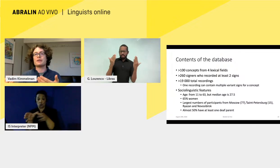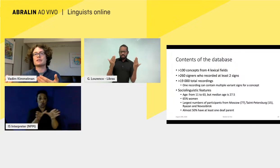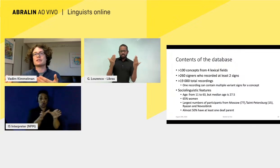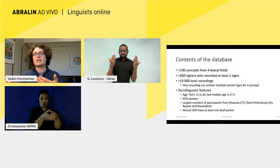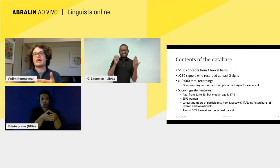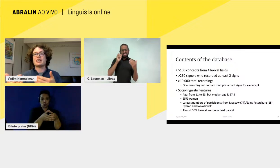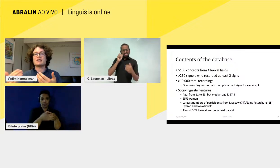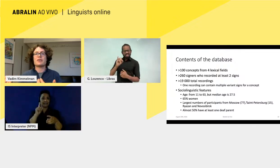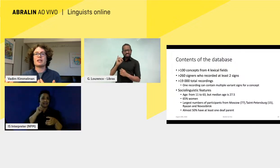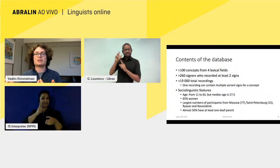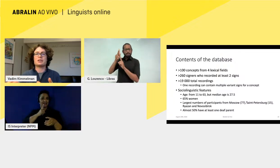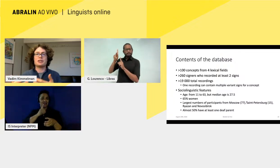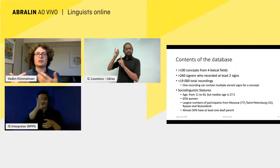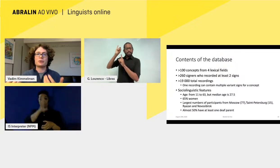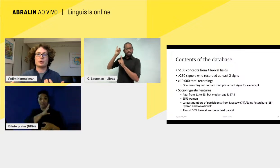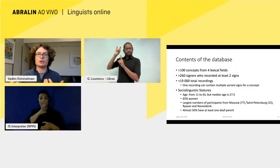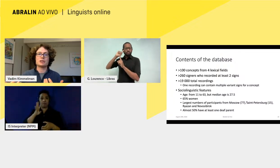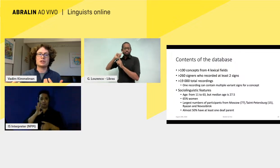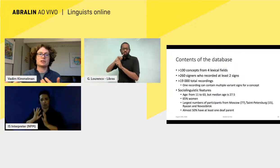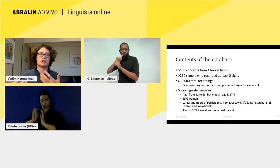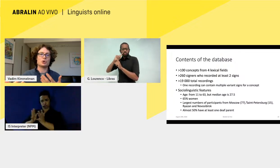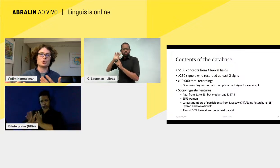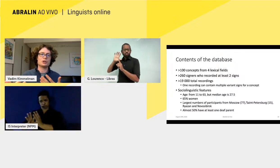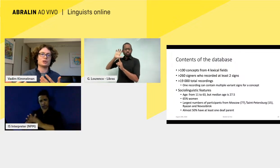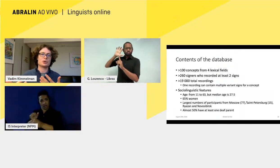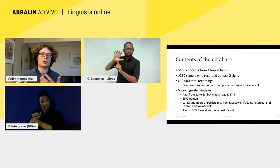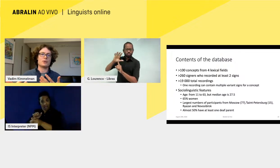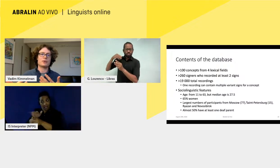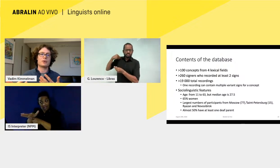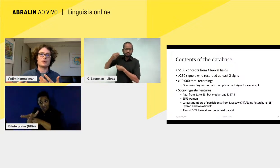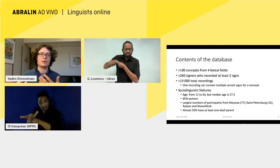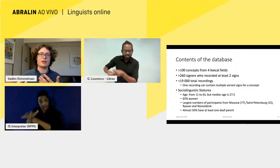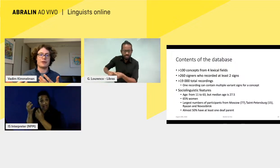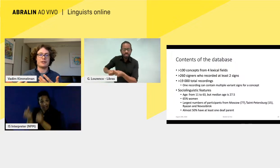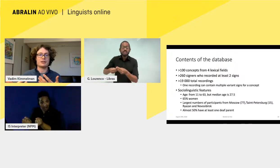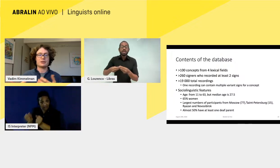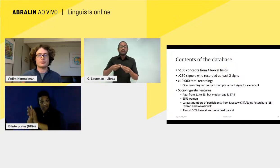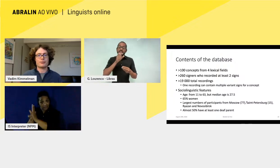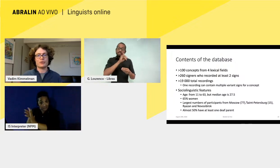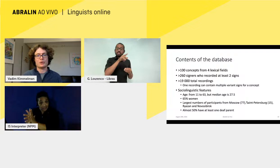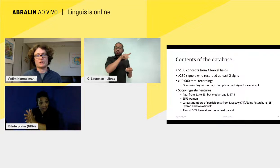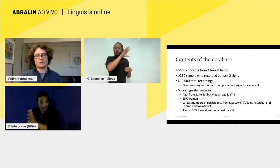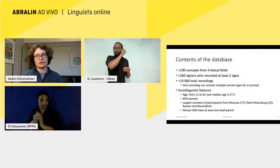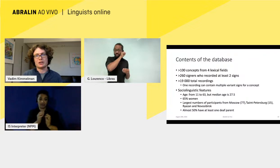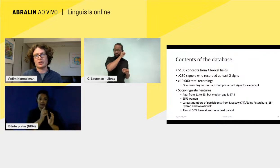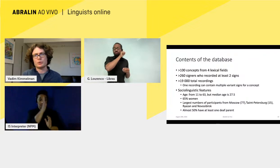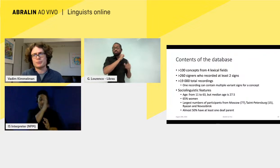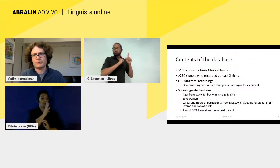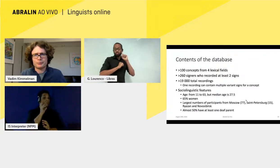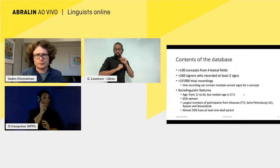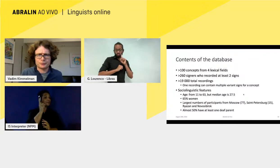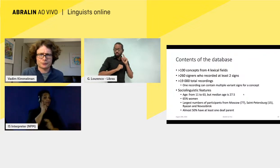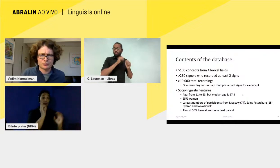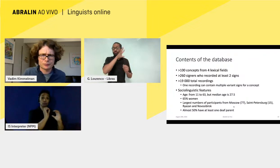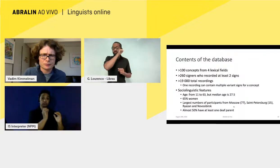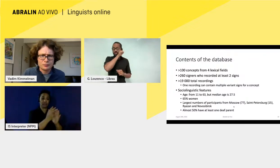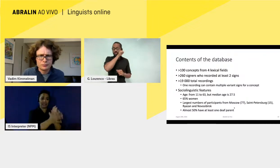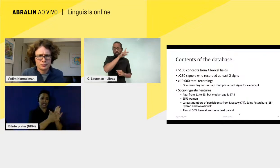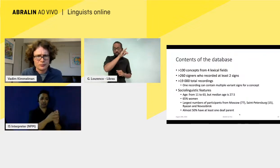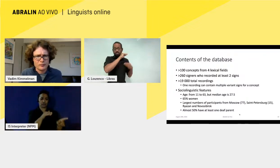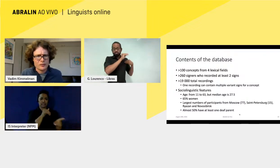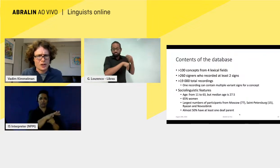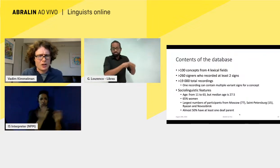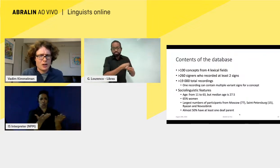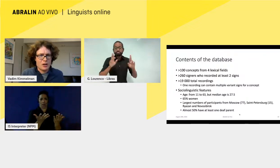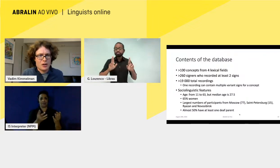deaf parents as a factor influences the choice of variant in Russian Sign Language.